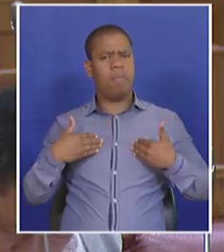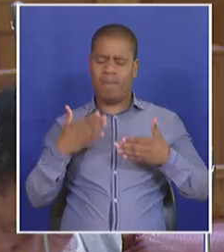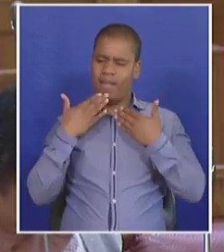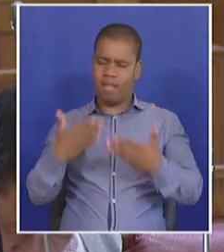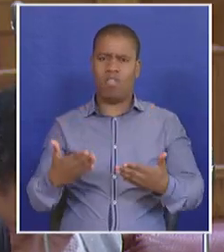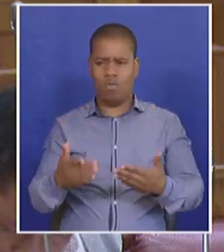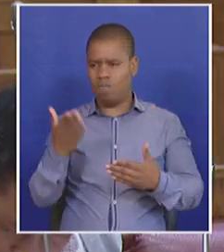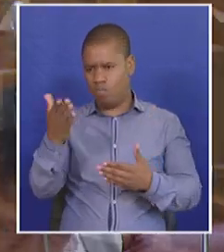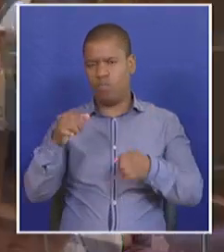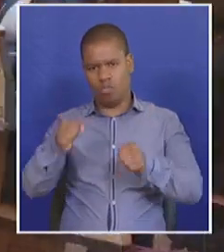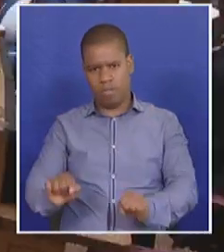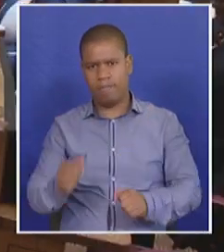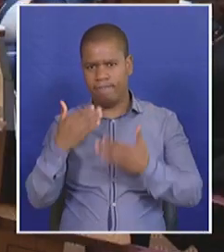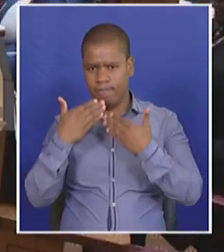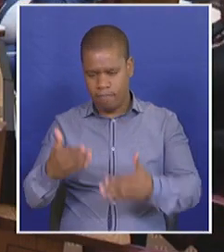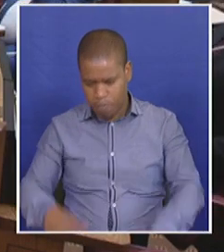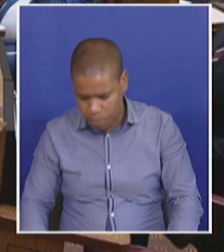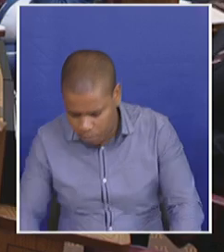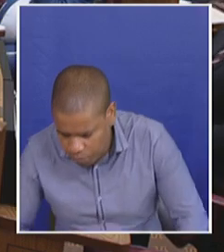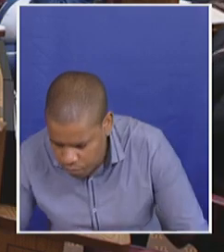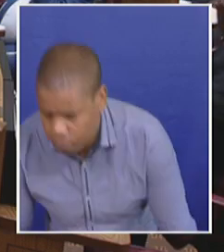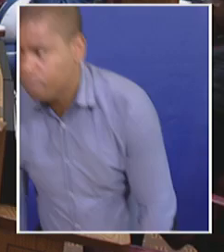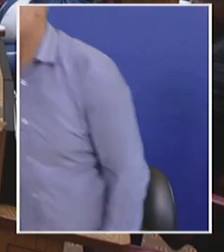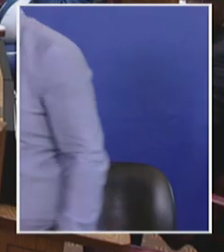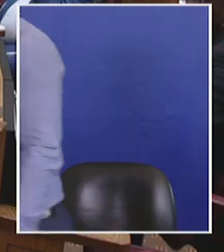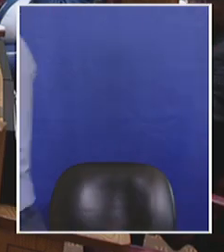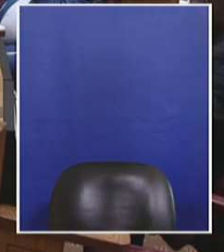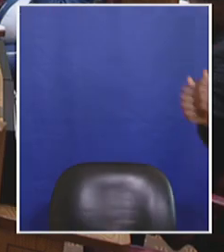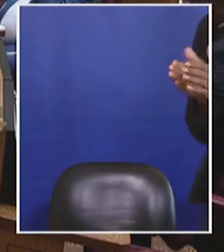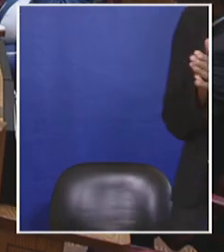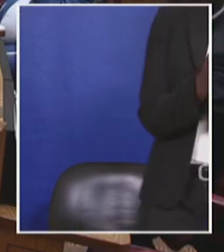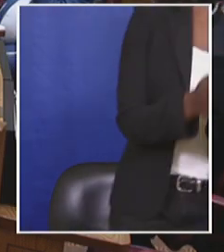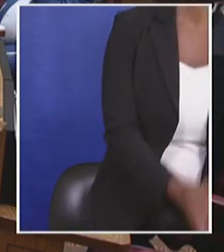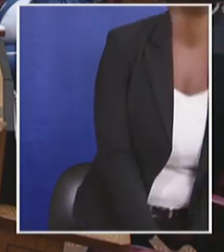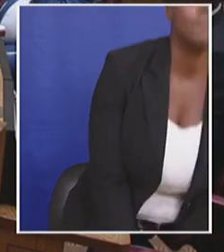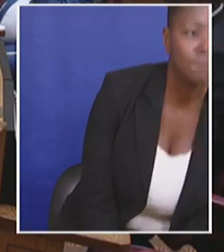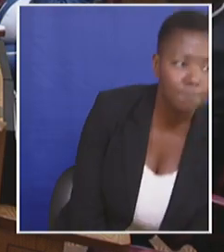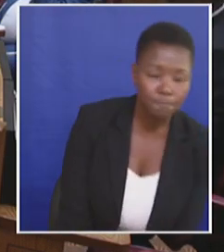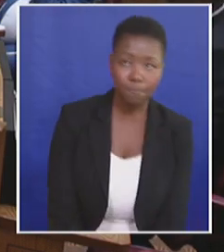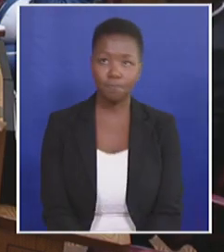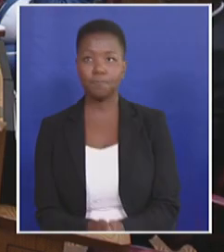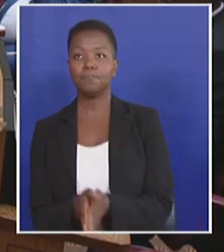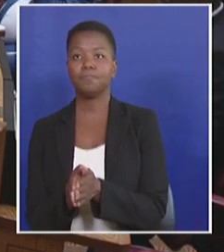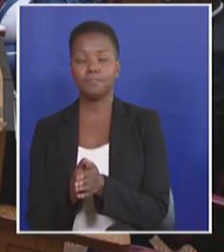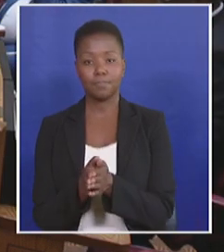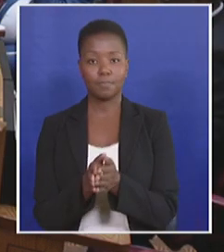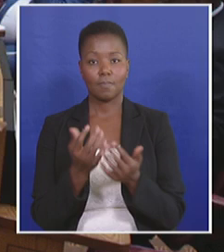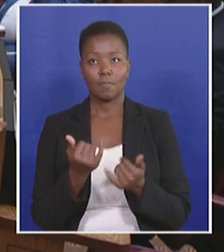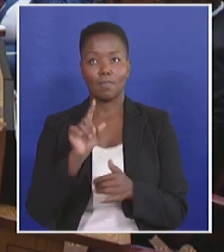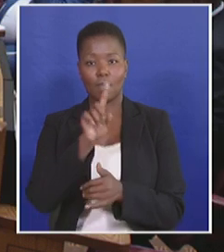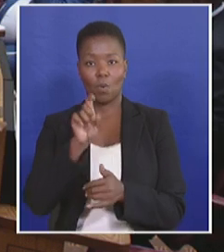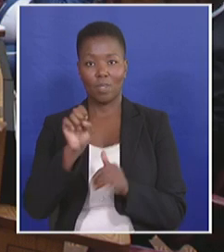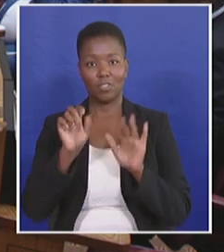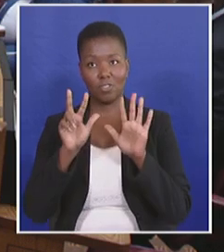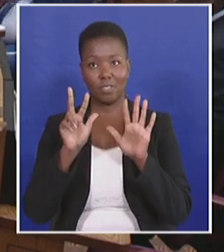much, Honorable Chair. Thank you, Minister. We move on to the next question. It is question number 8.